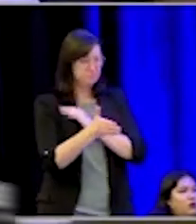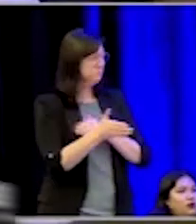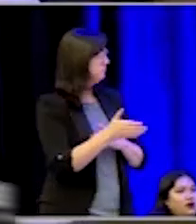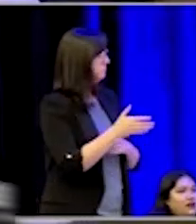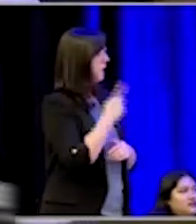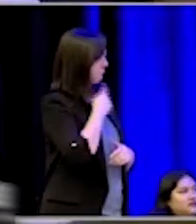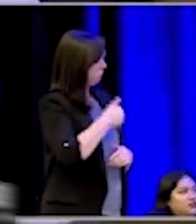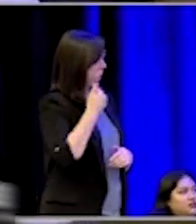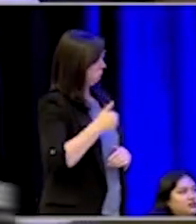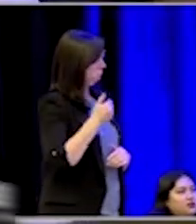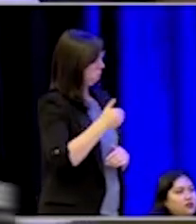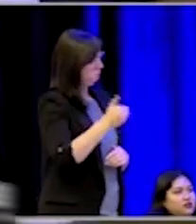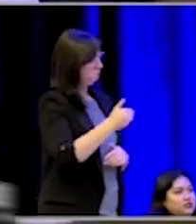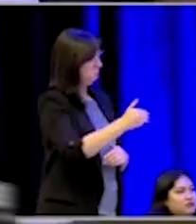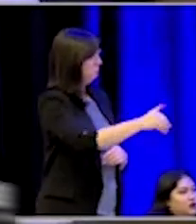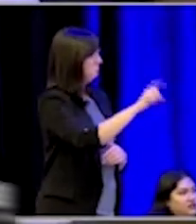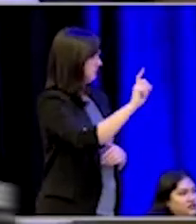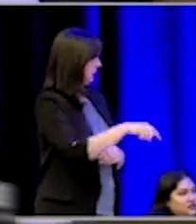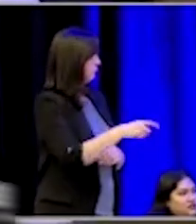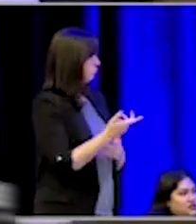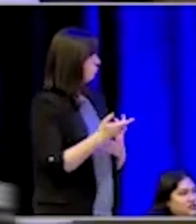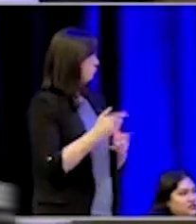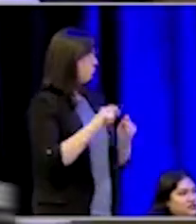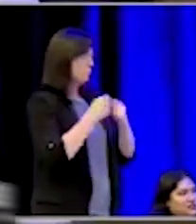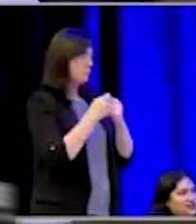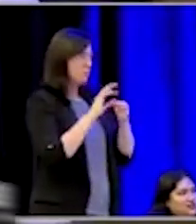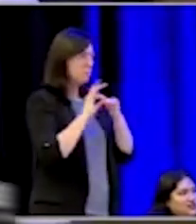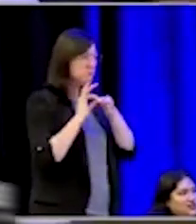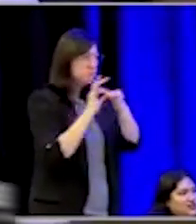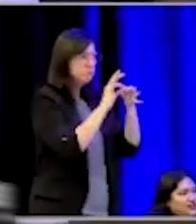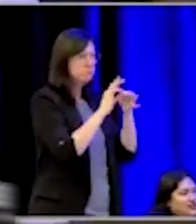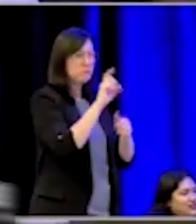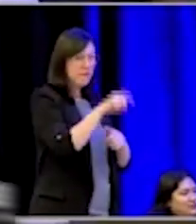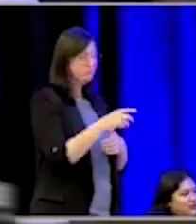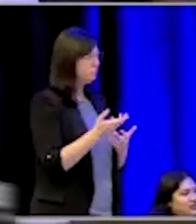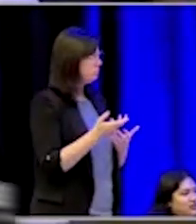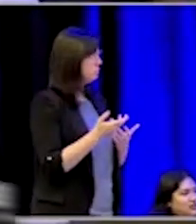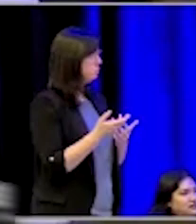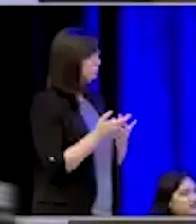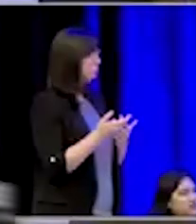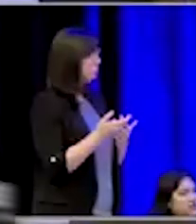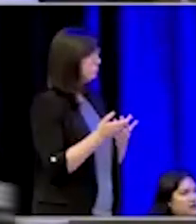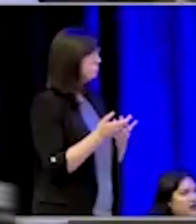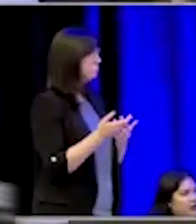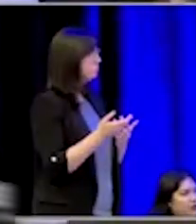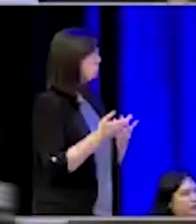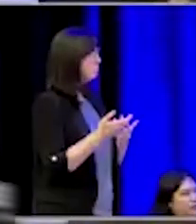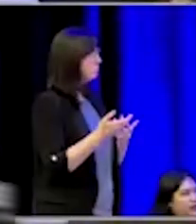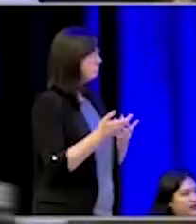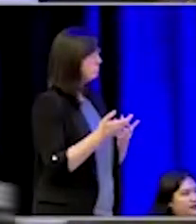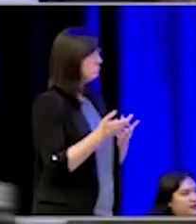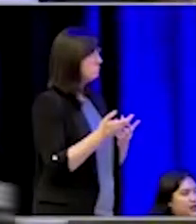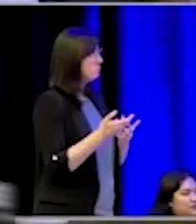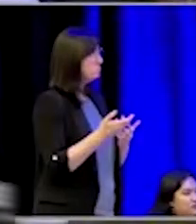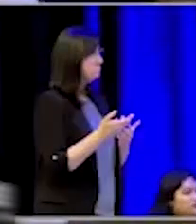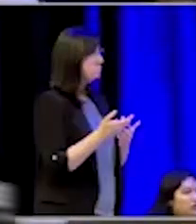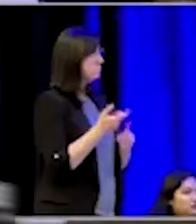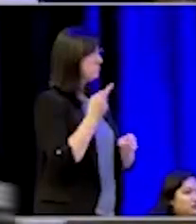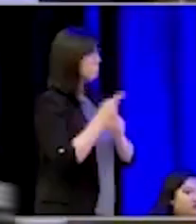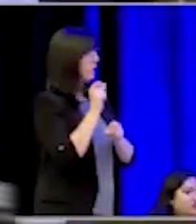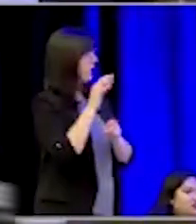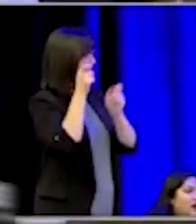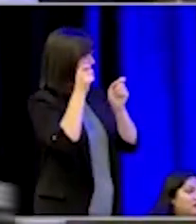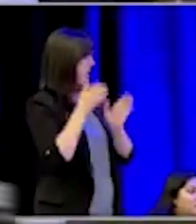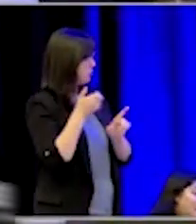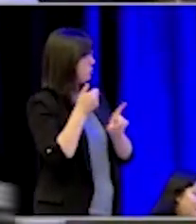seminar or activity or team bonding situation. I think it really does help when the managers are also